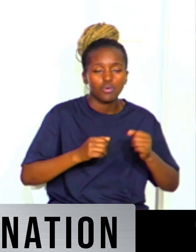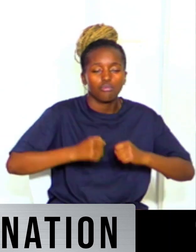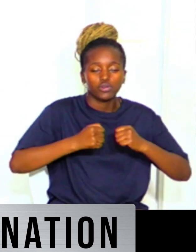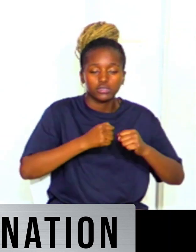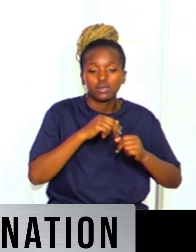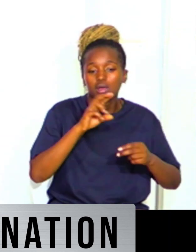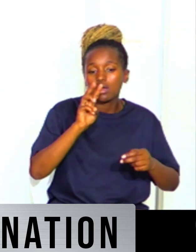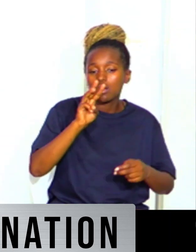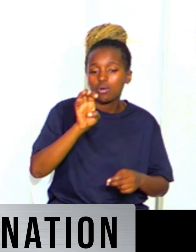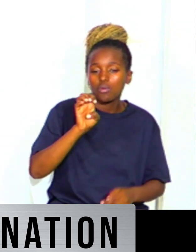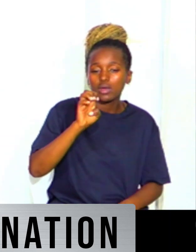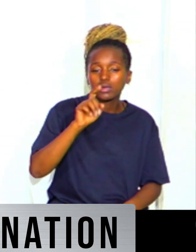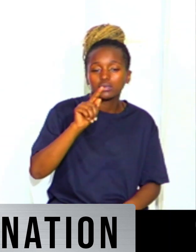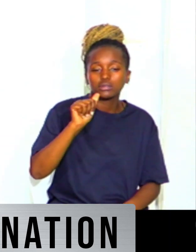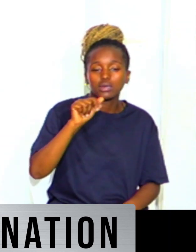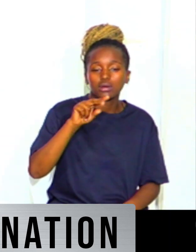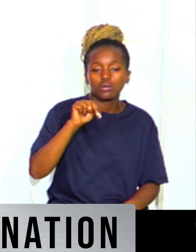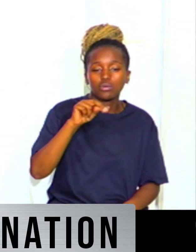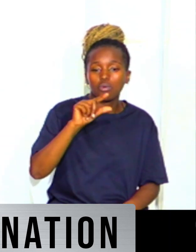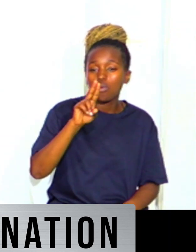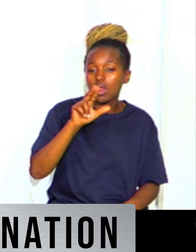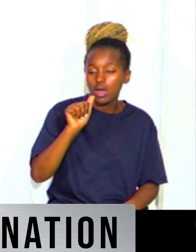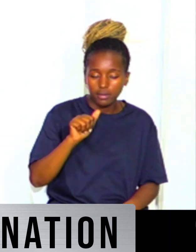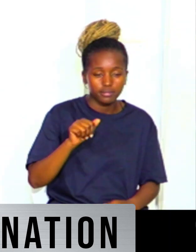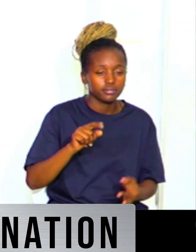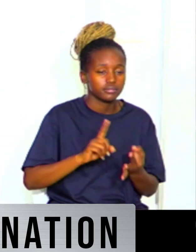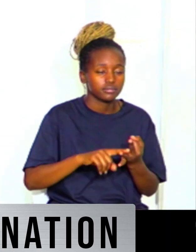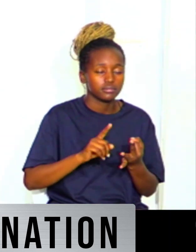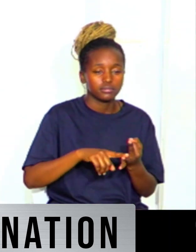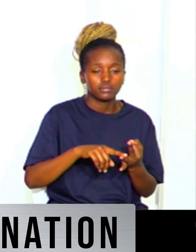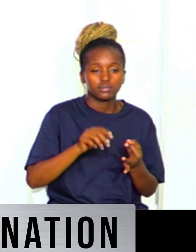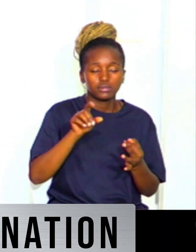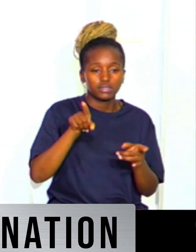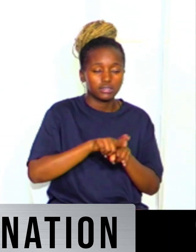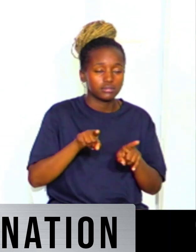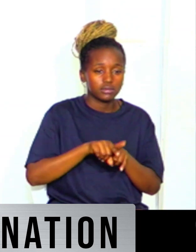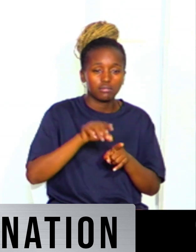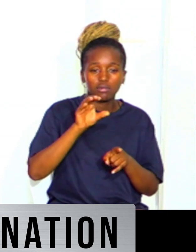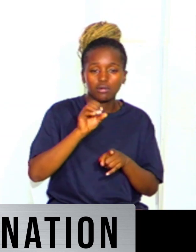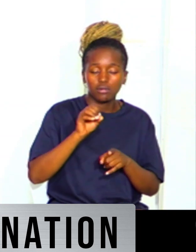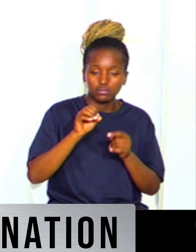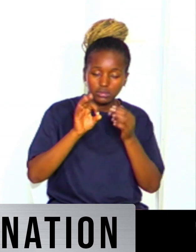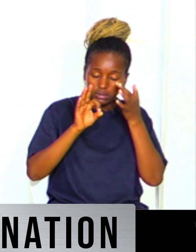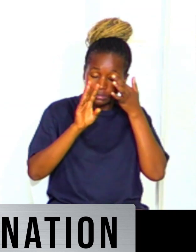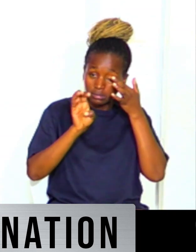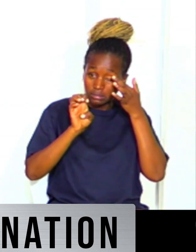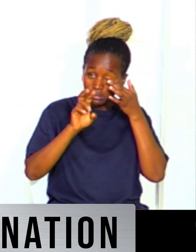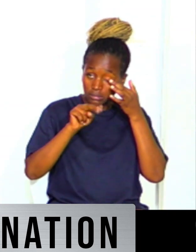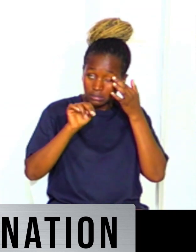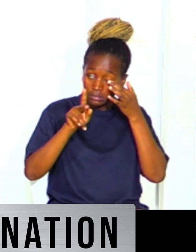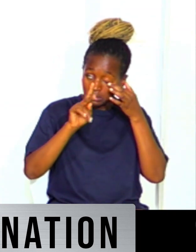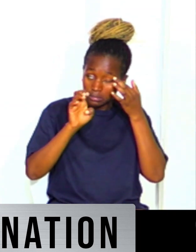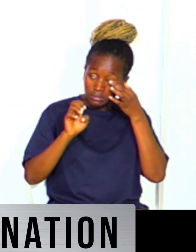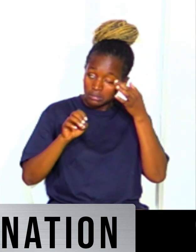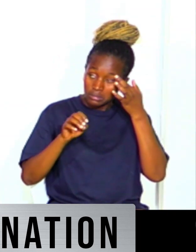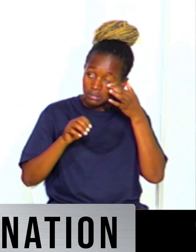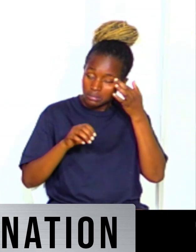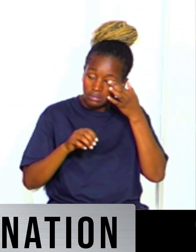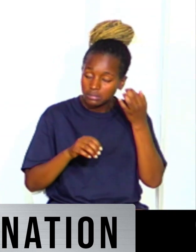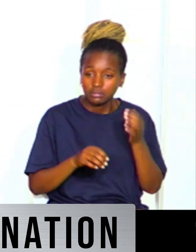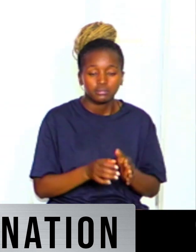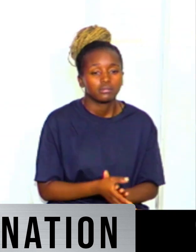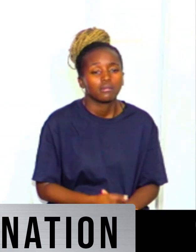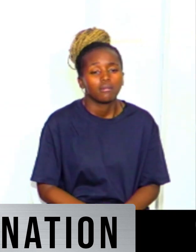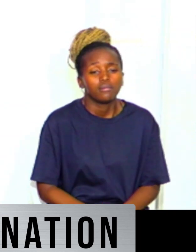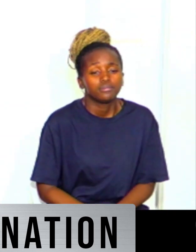because there were demonstrations the whole of Monday and Tuesday in Kitale, and now there's a push and pull. Hapa tunachapa siasa.